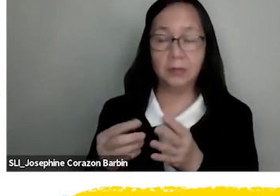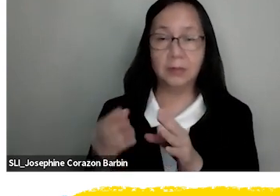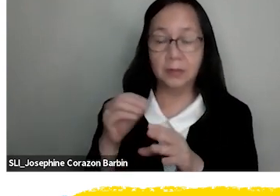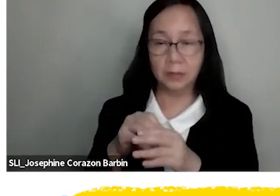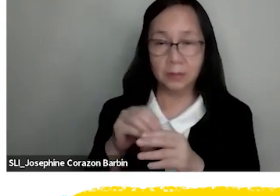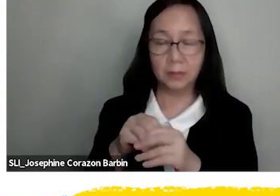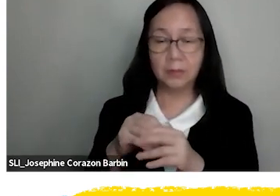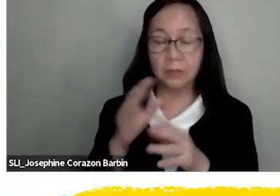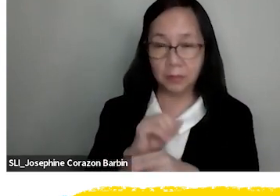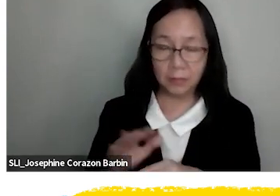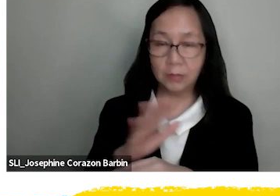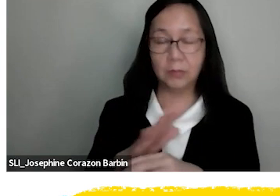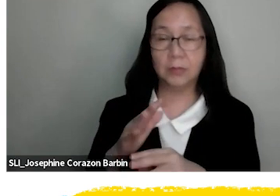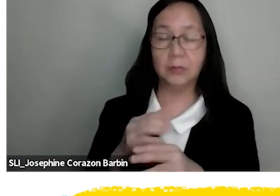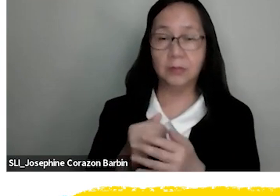All this, we take all this